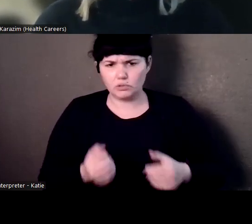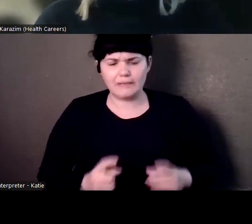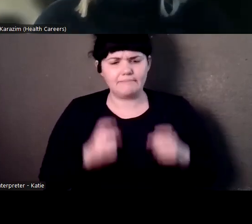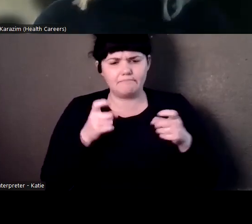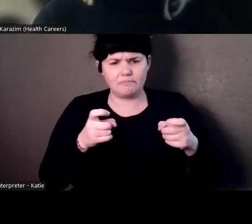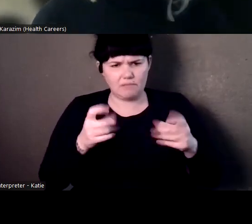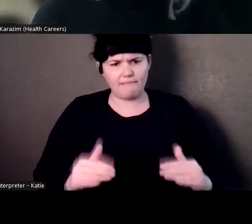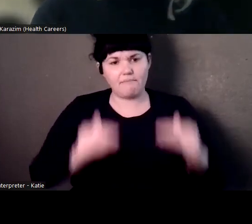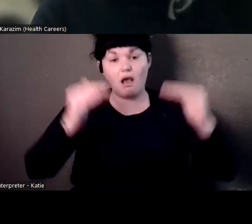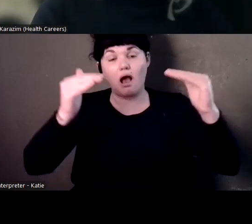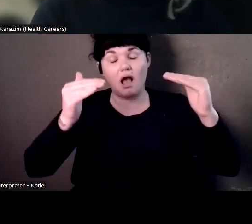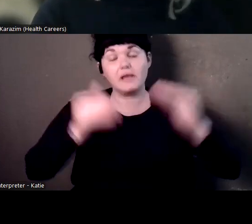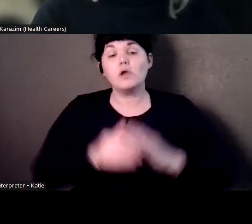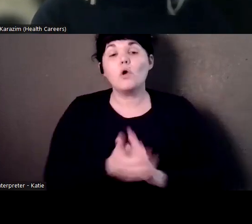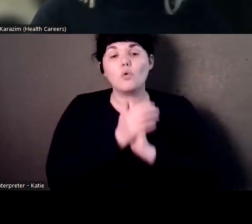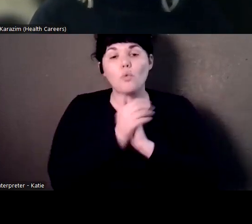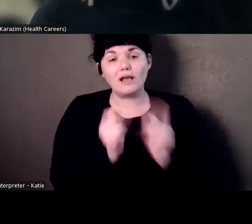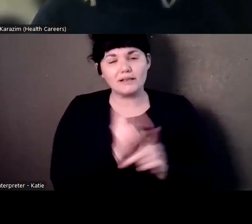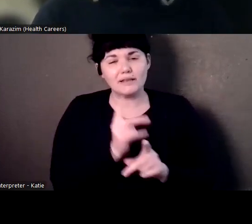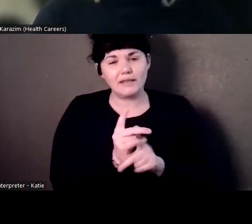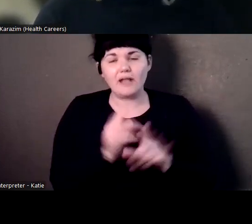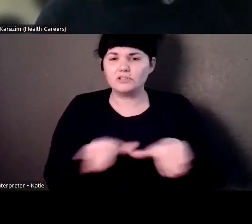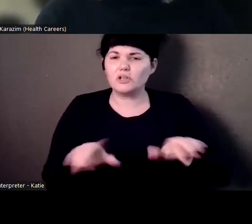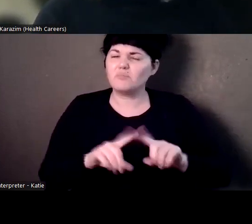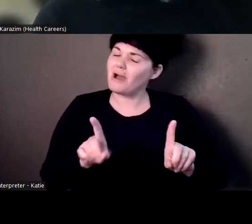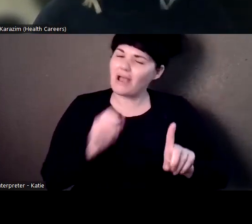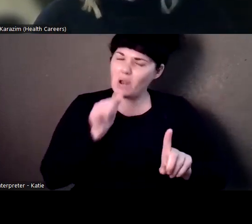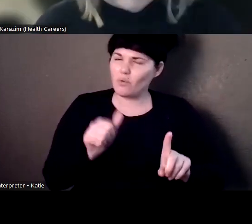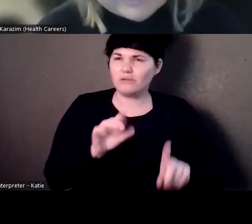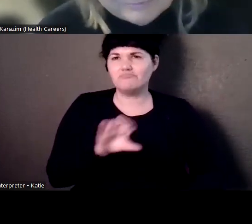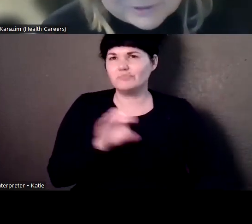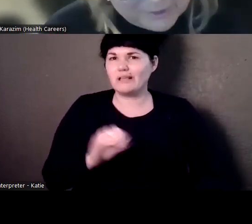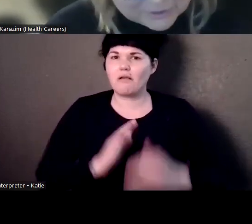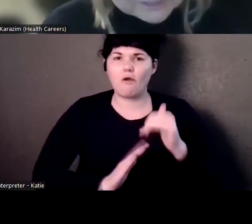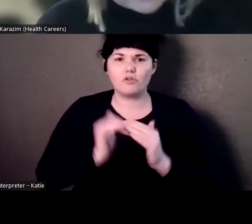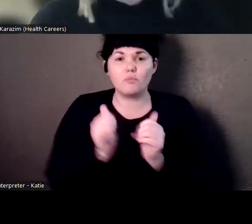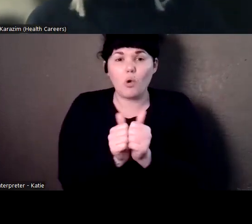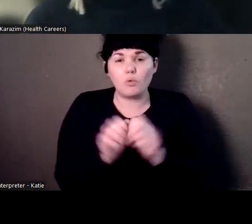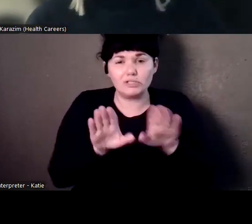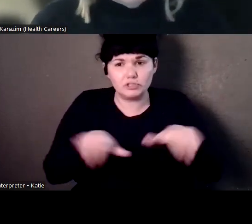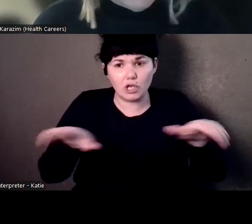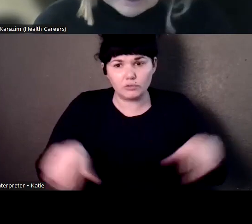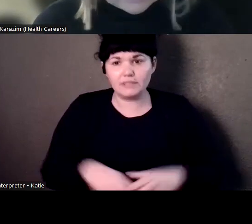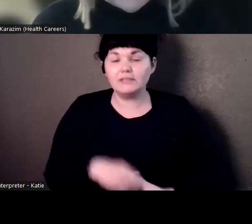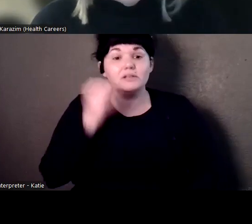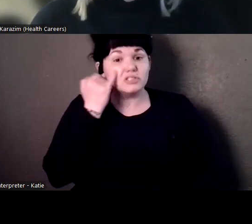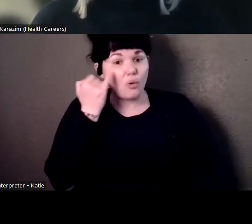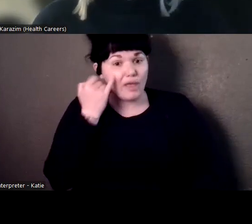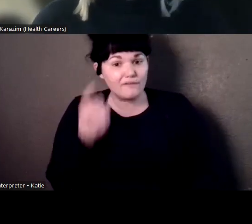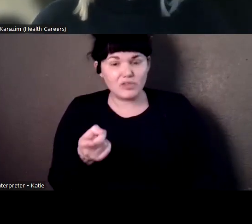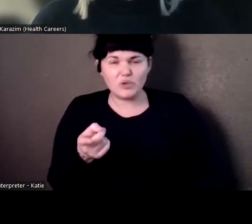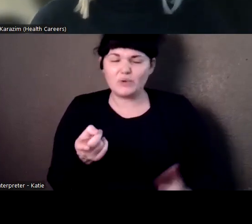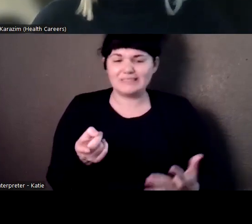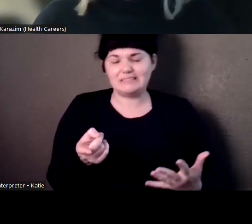any children, but they were less comfortable with children. So if you are a person that is uncomfortable